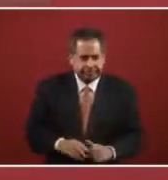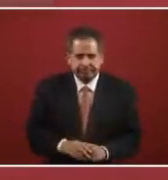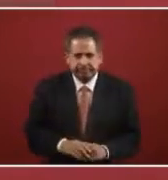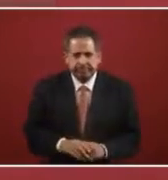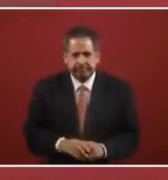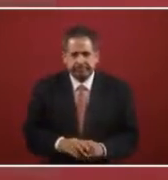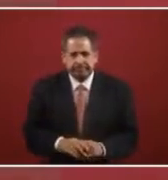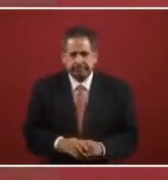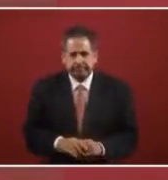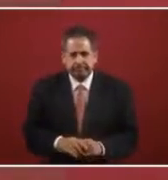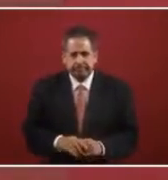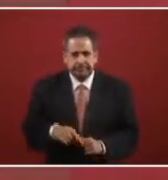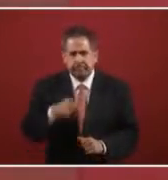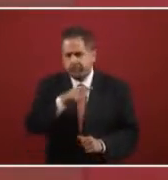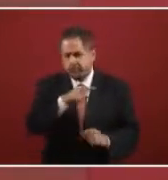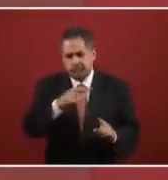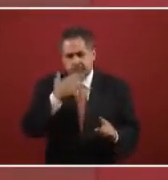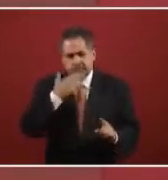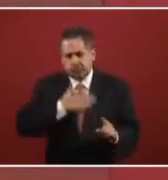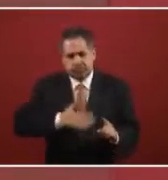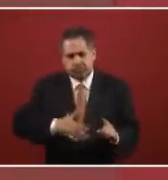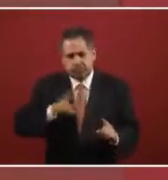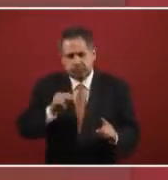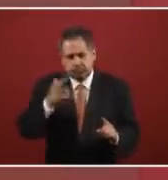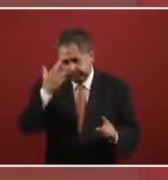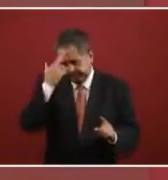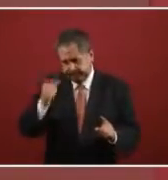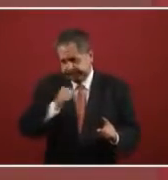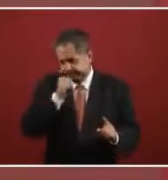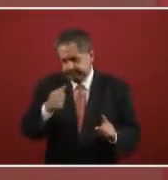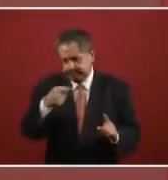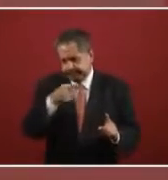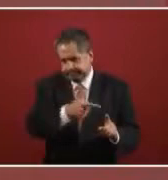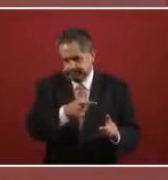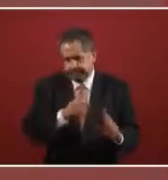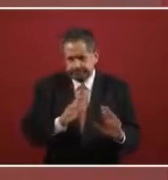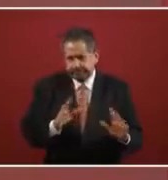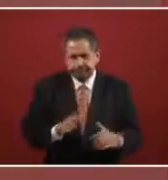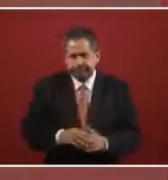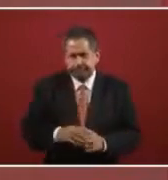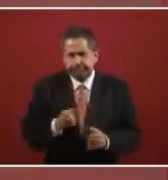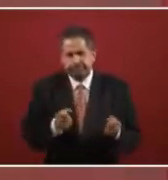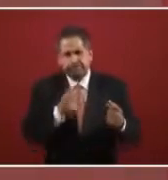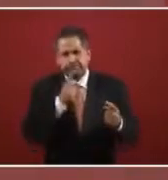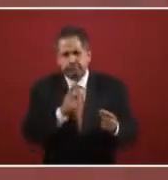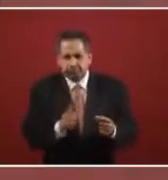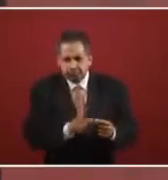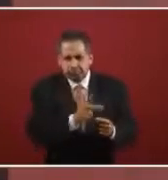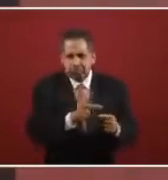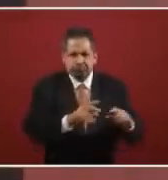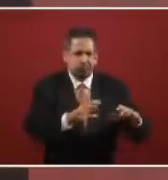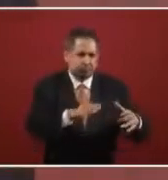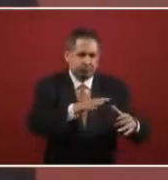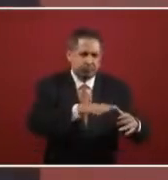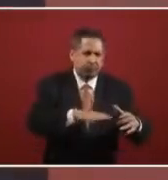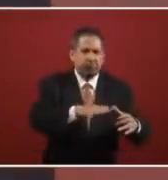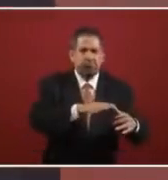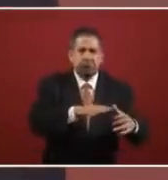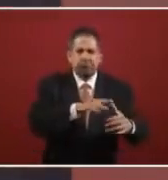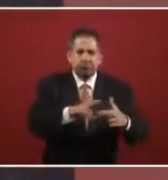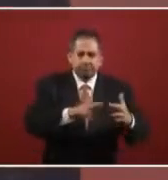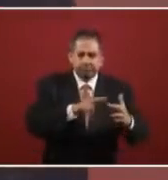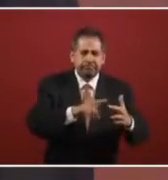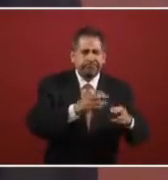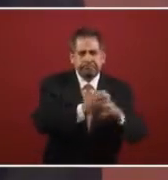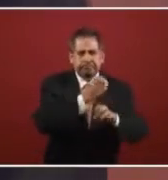a veces inmerecida, And sometimes it is de undeserved algunos pueblos, from a few towns regiones,